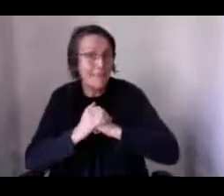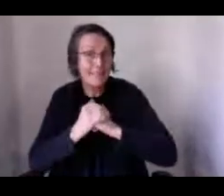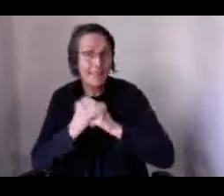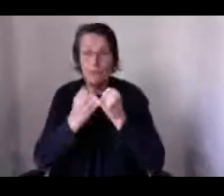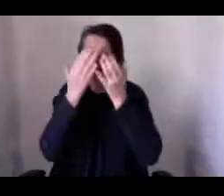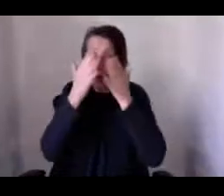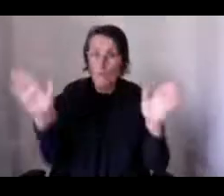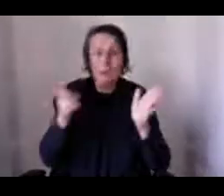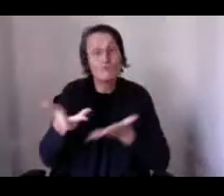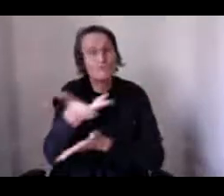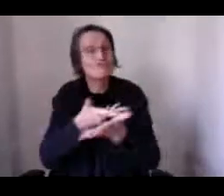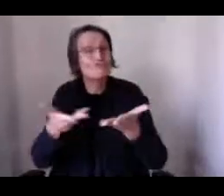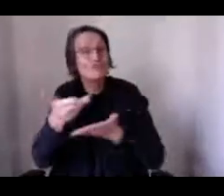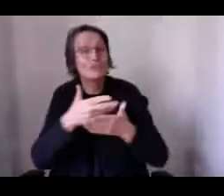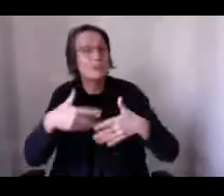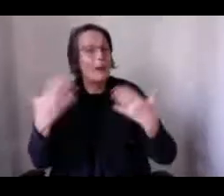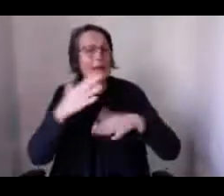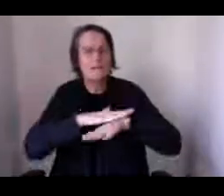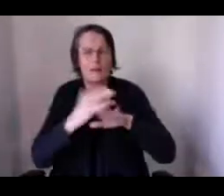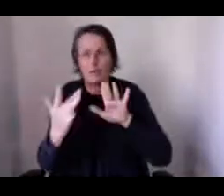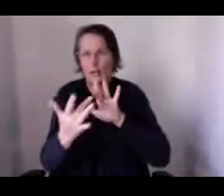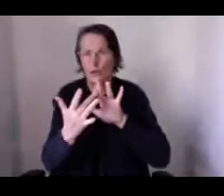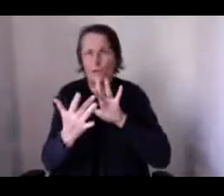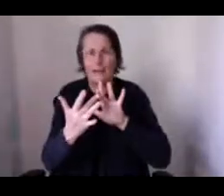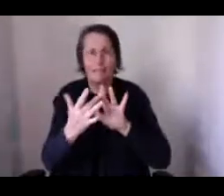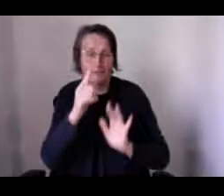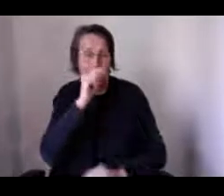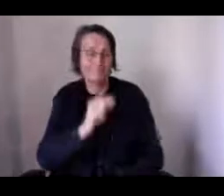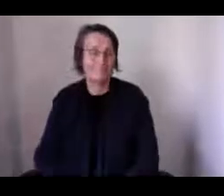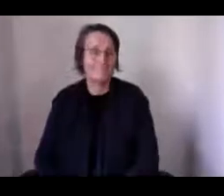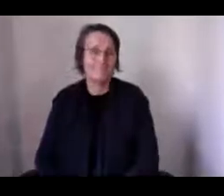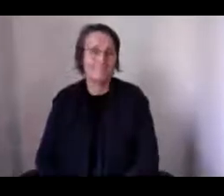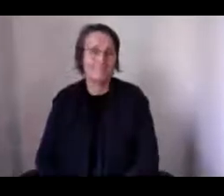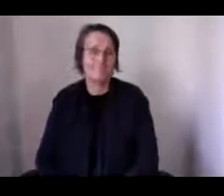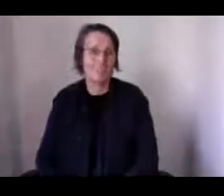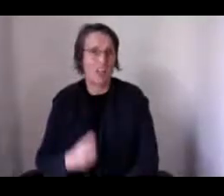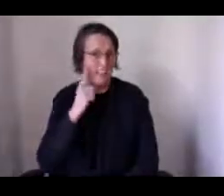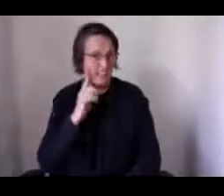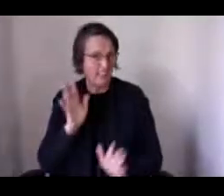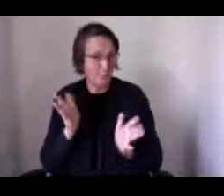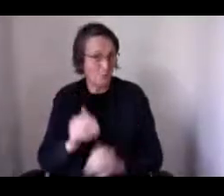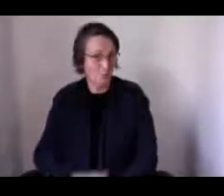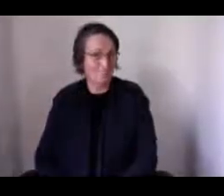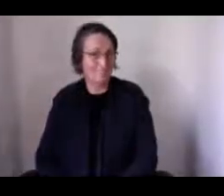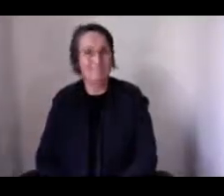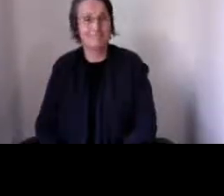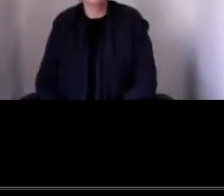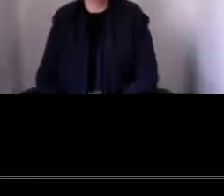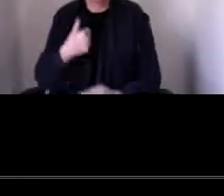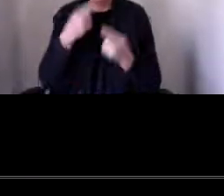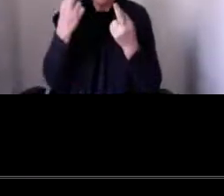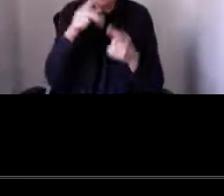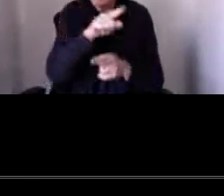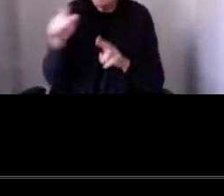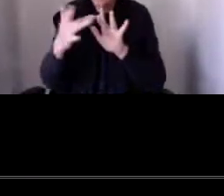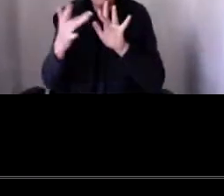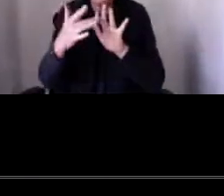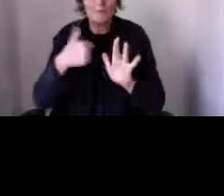if you ever want to get in contact with us, just give us a bell. I think that covers it all off, and I hope to hear from you soon. Thanks.